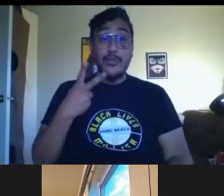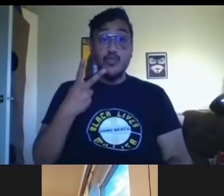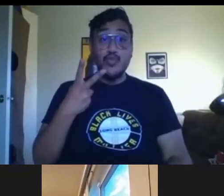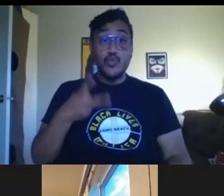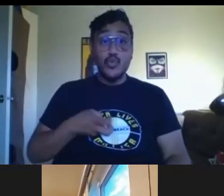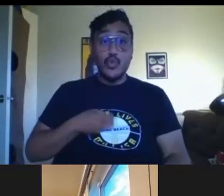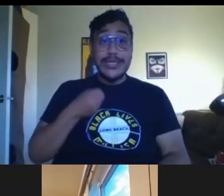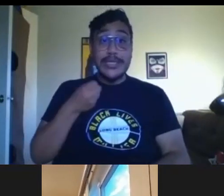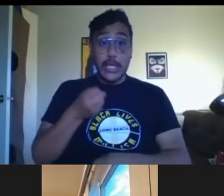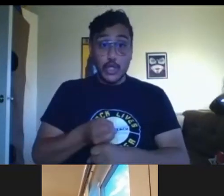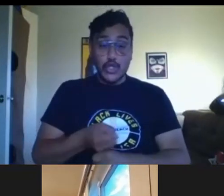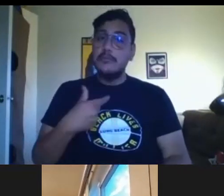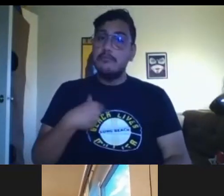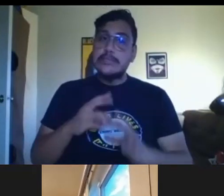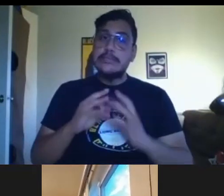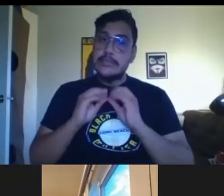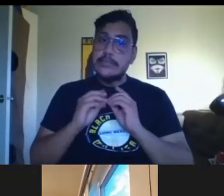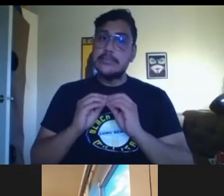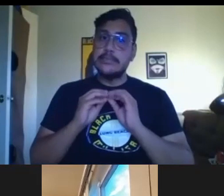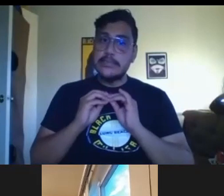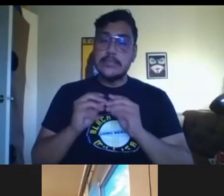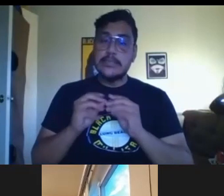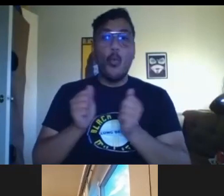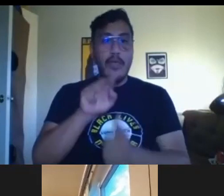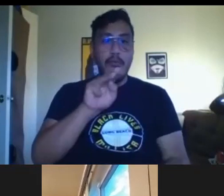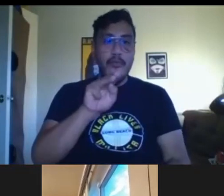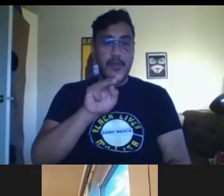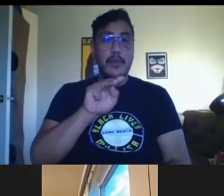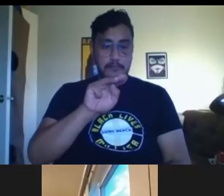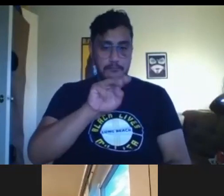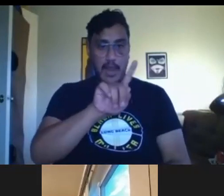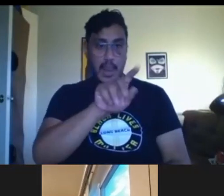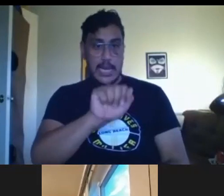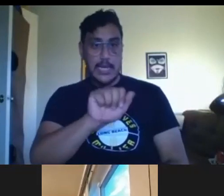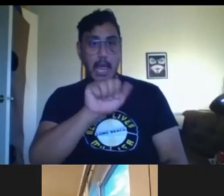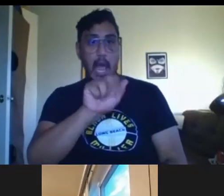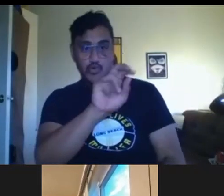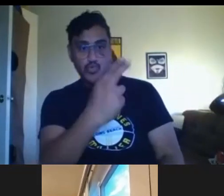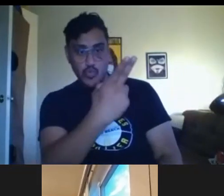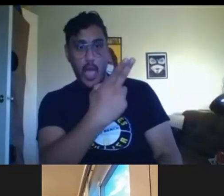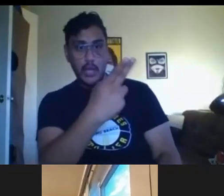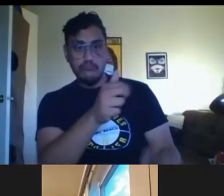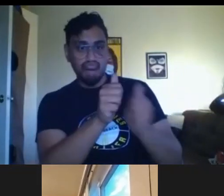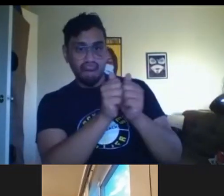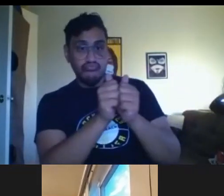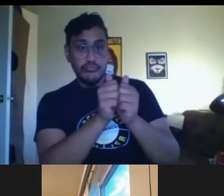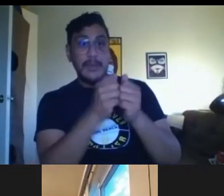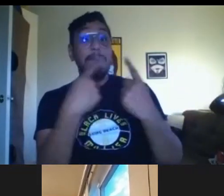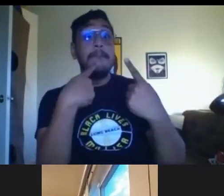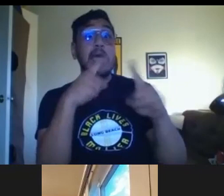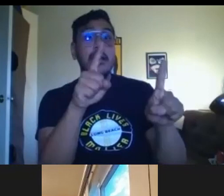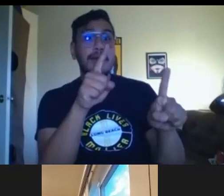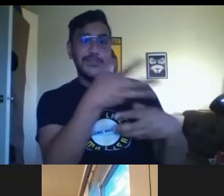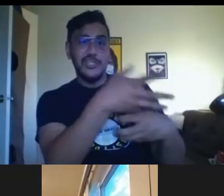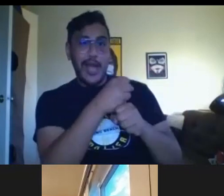been fighting along with Melina Abdullah, Black Lives Matter, and my attorney, and we finally got the video. When